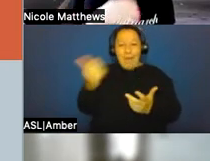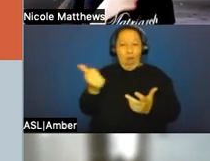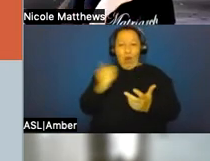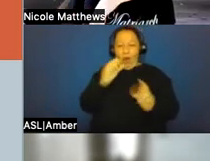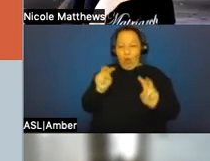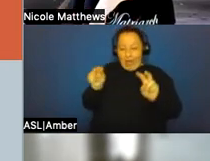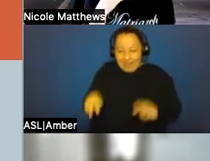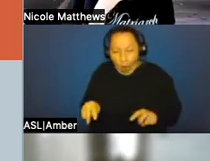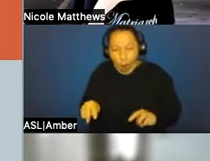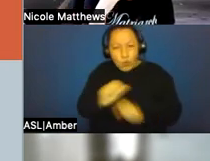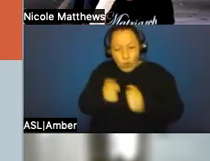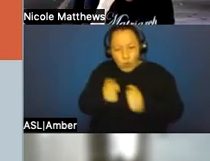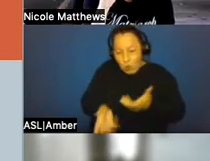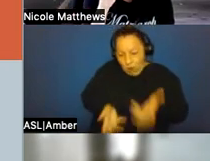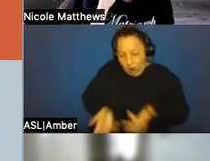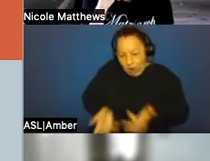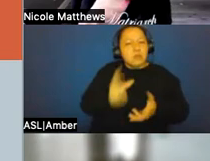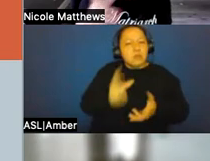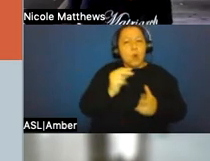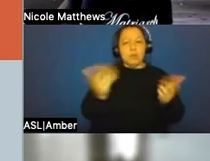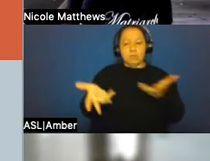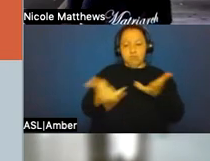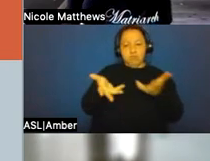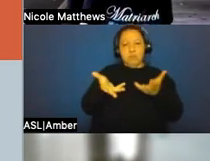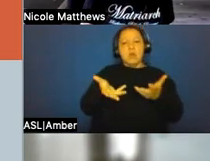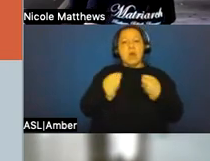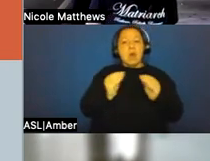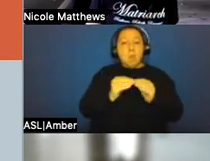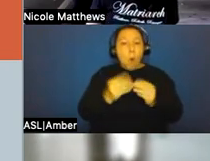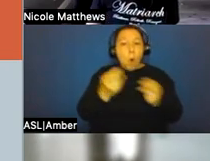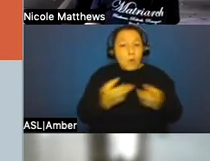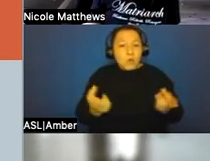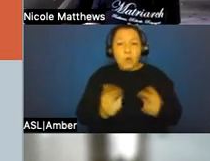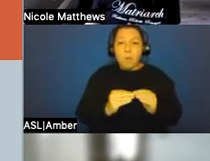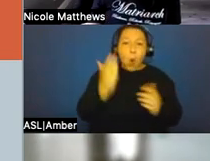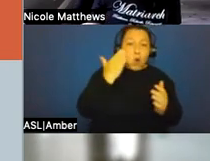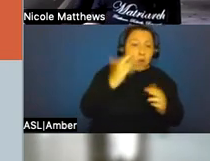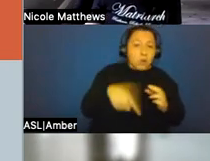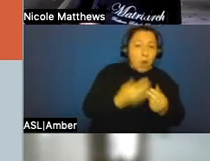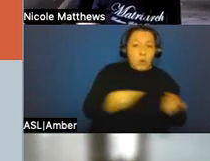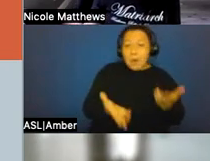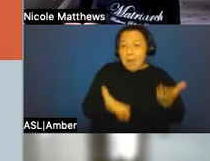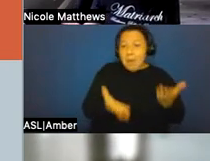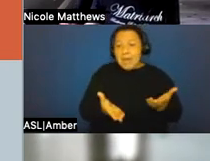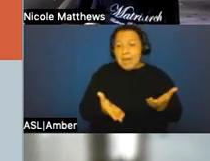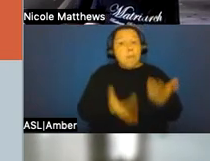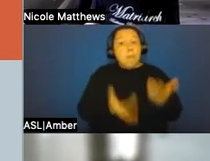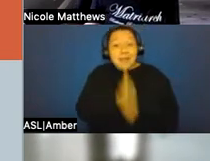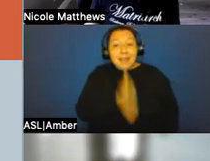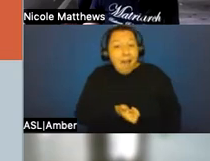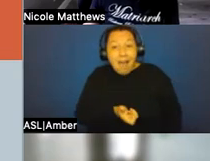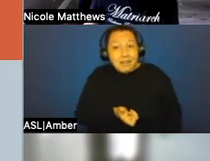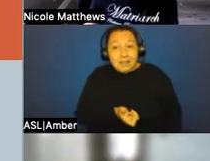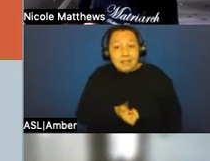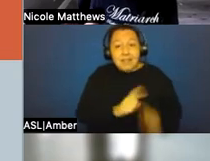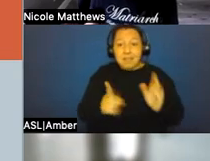more resources. We may have more knowledge of resources, maybe not. But sometimes when you're going through trauma, it's